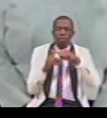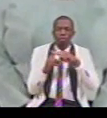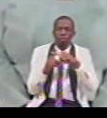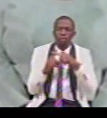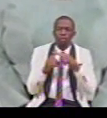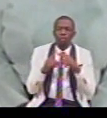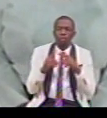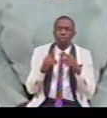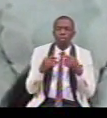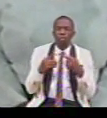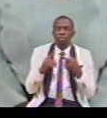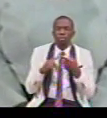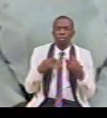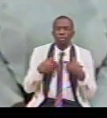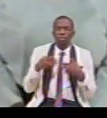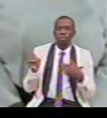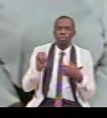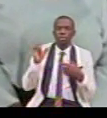of God